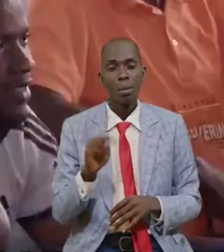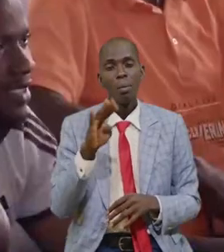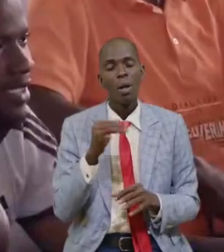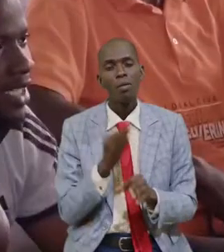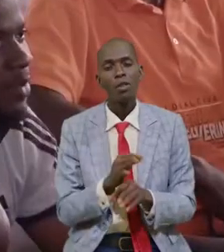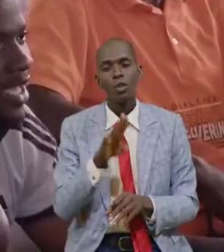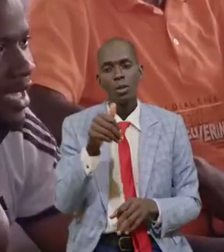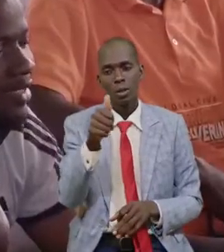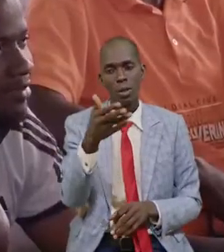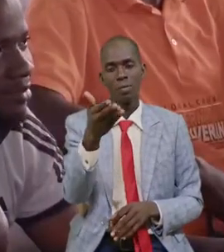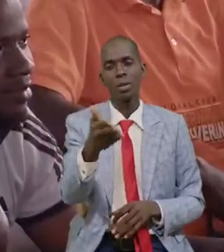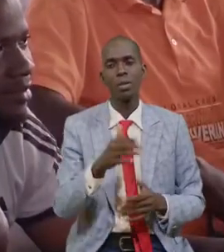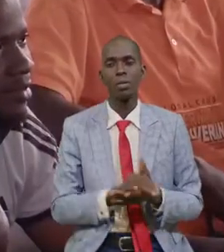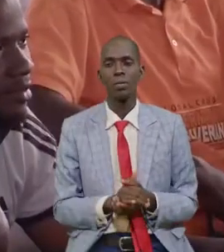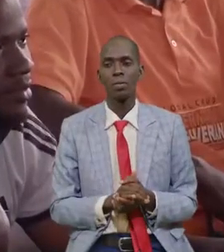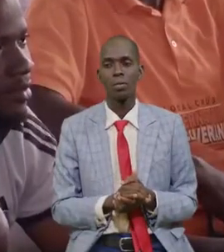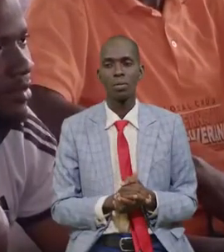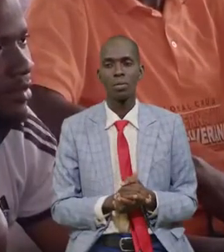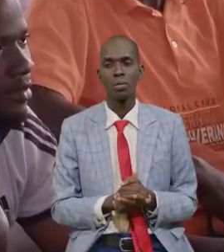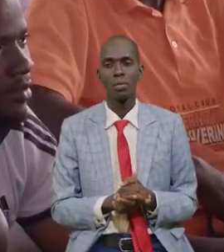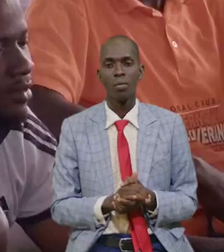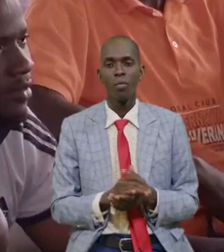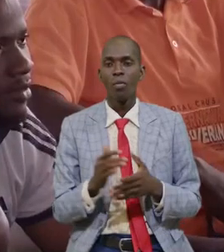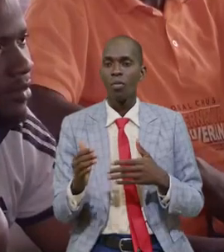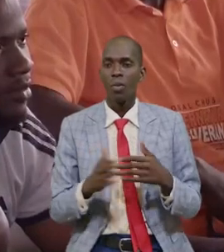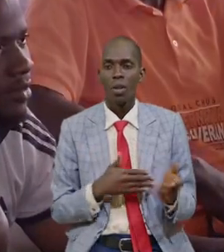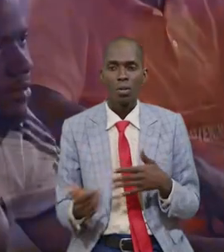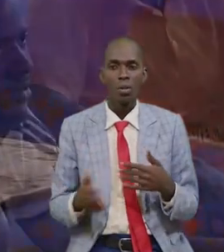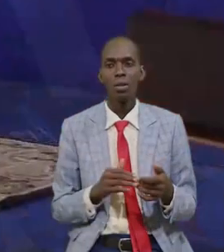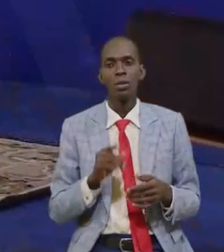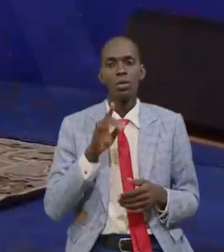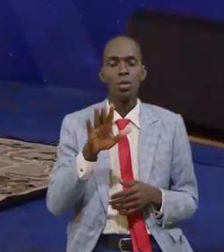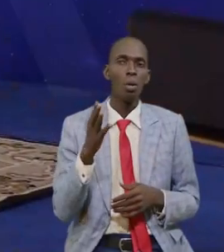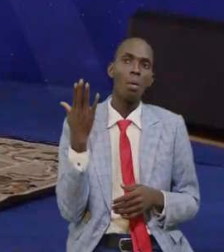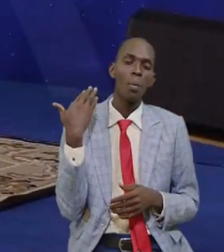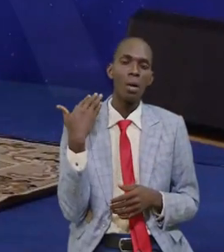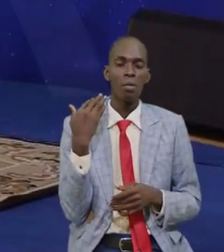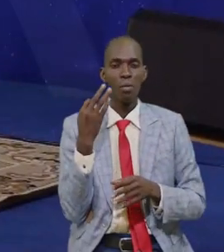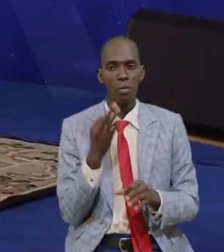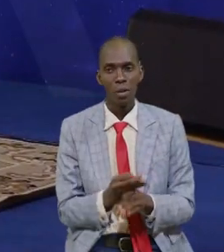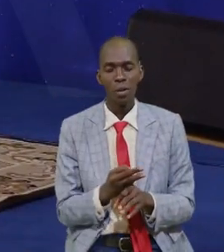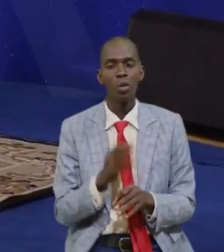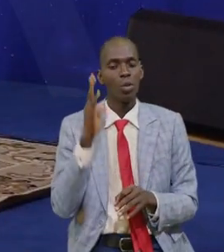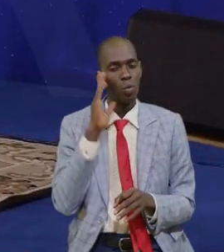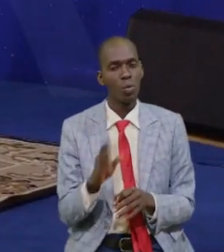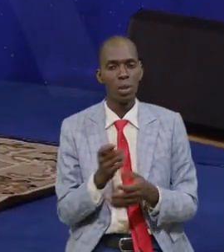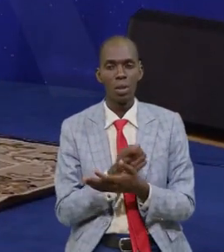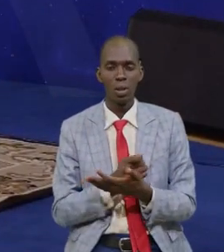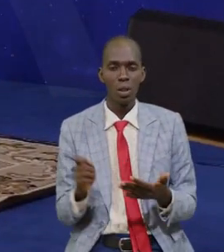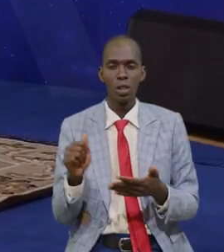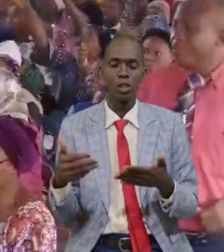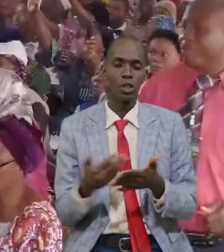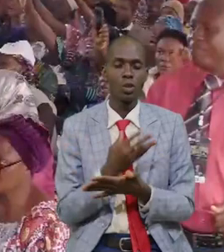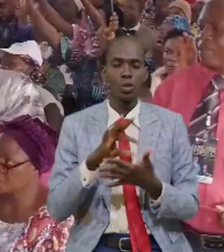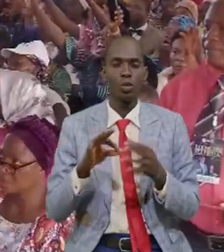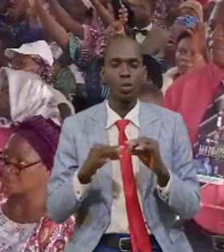yourself there. Amen. Whatever your past, faith will rewrite a new story about